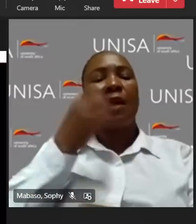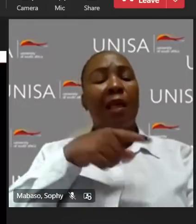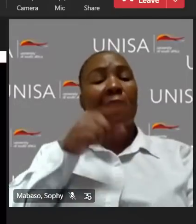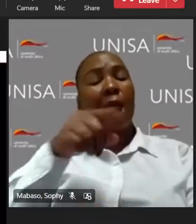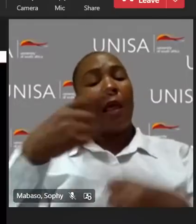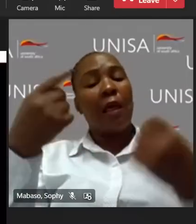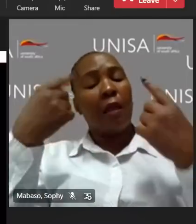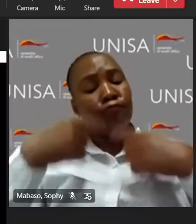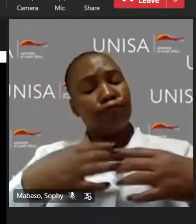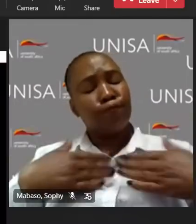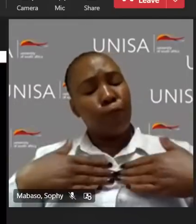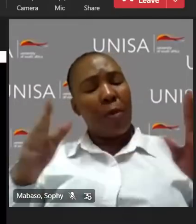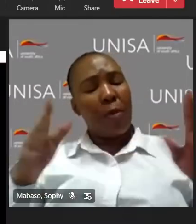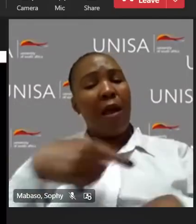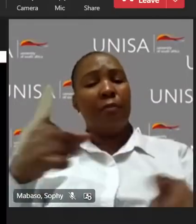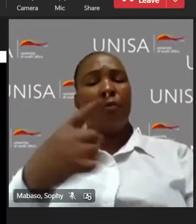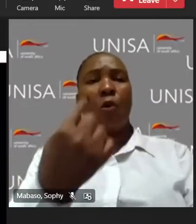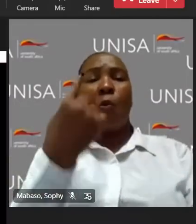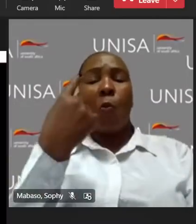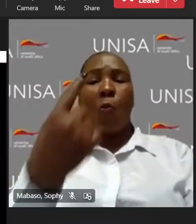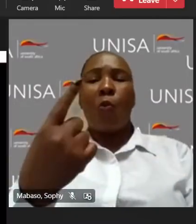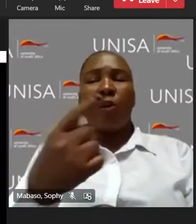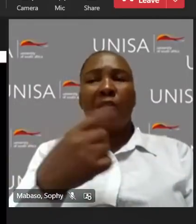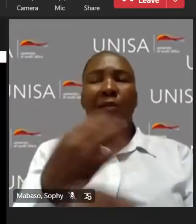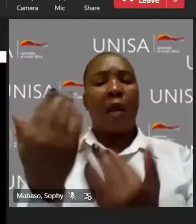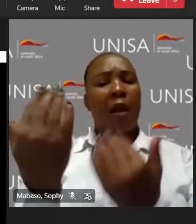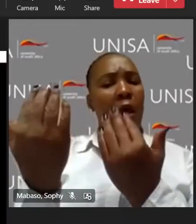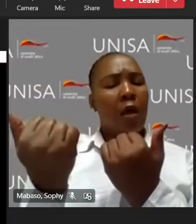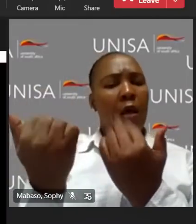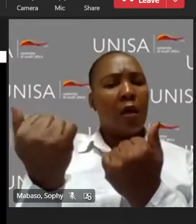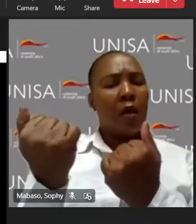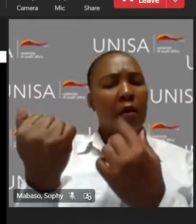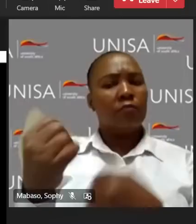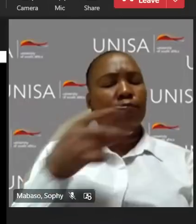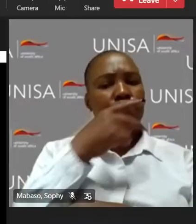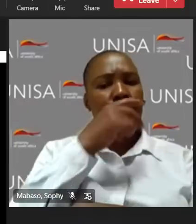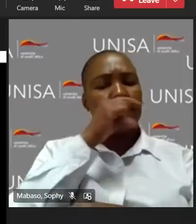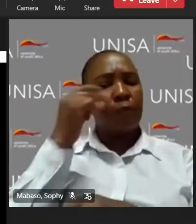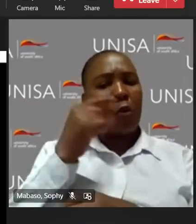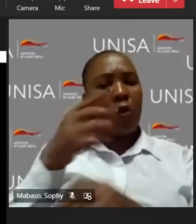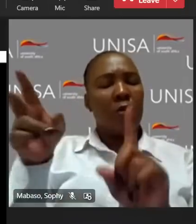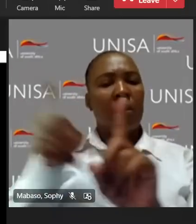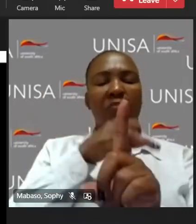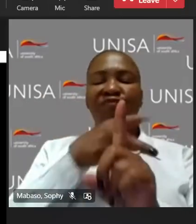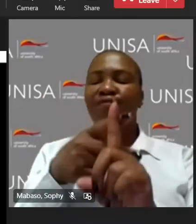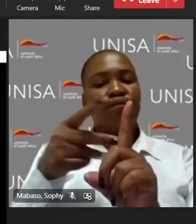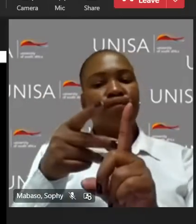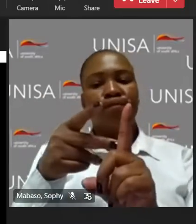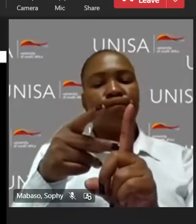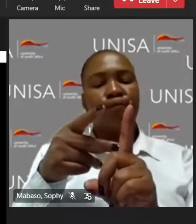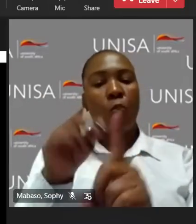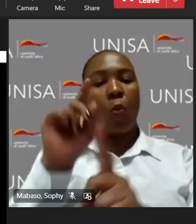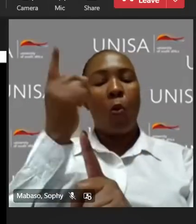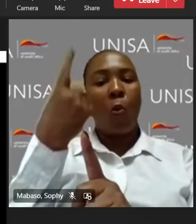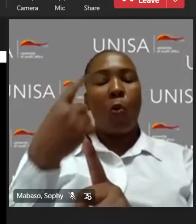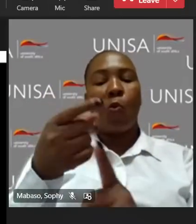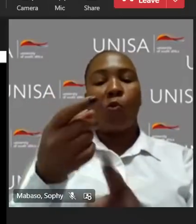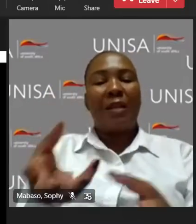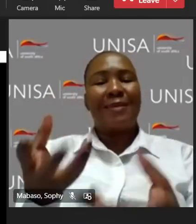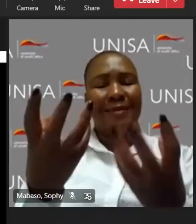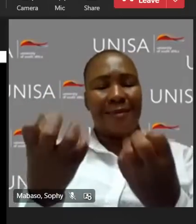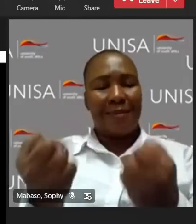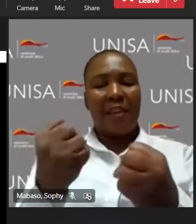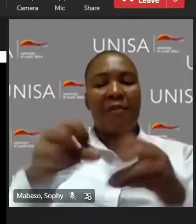a disability won't attract any stigmatization or victimization. You'll only receive reasonable accommodation from the